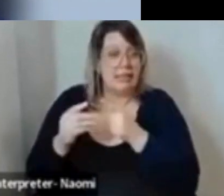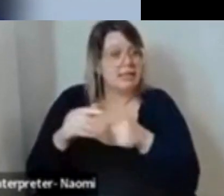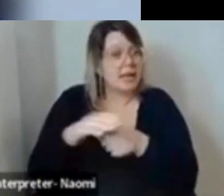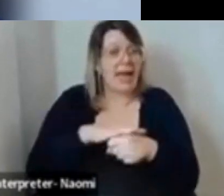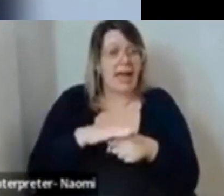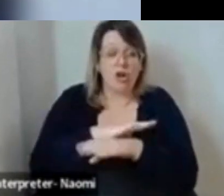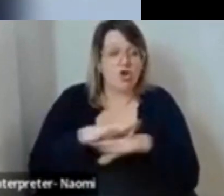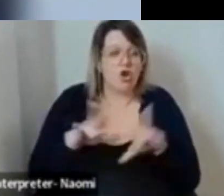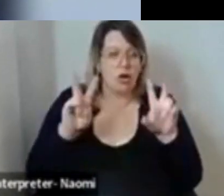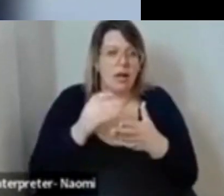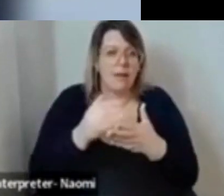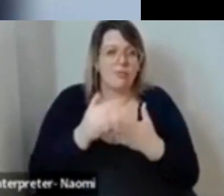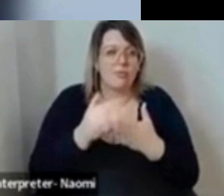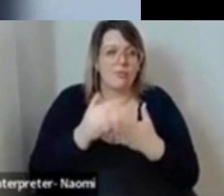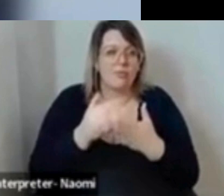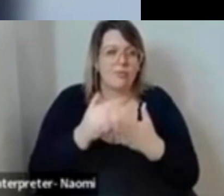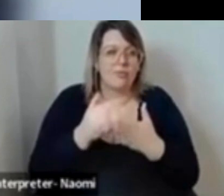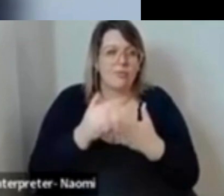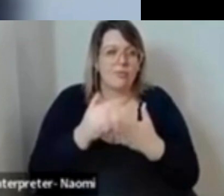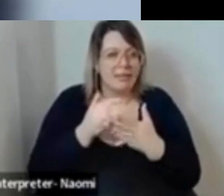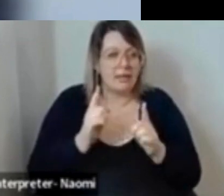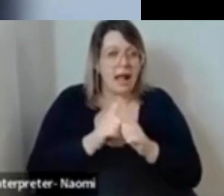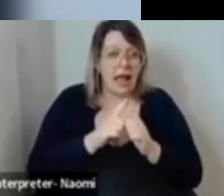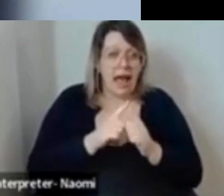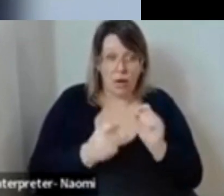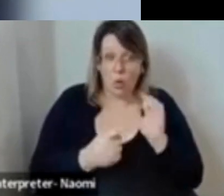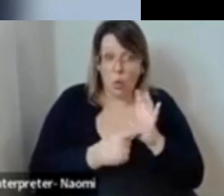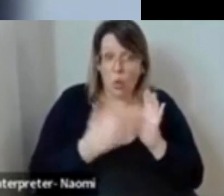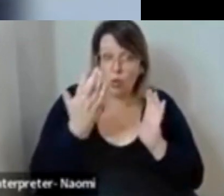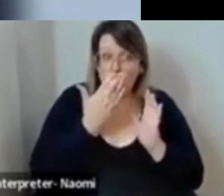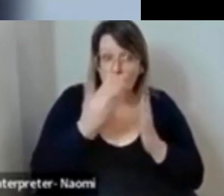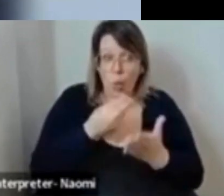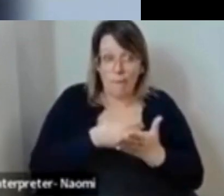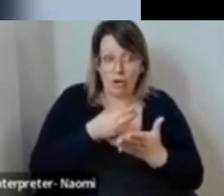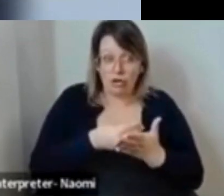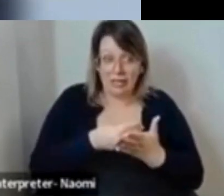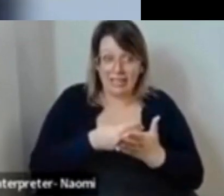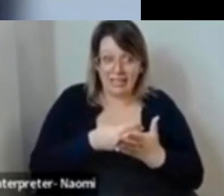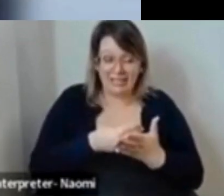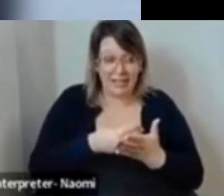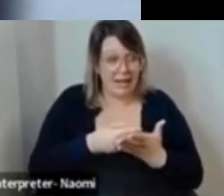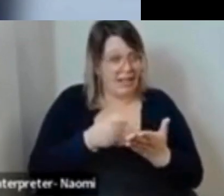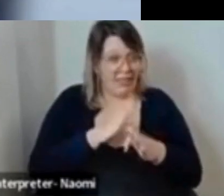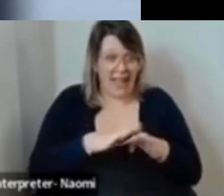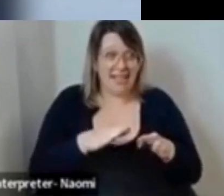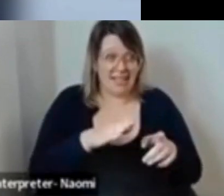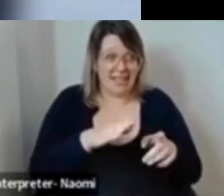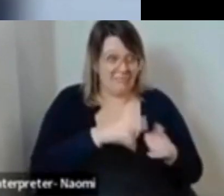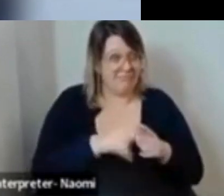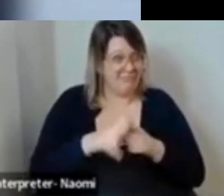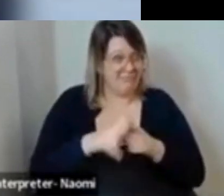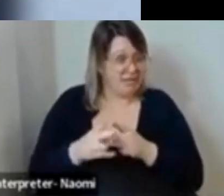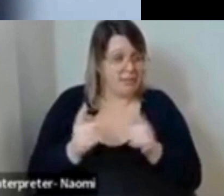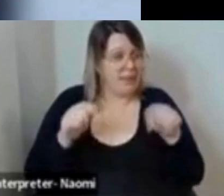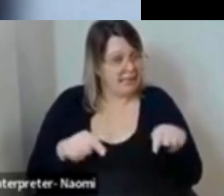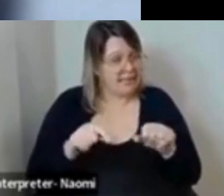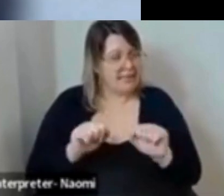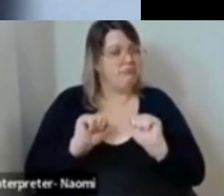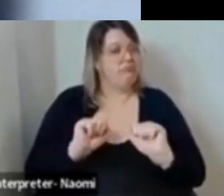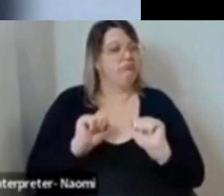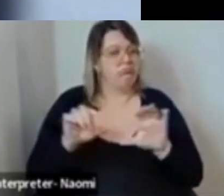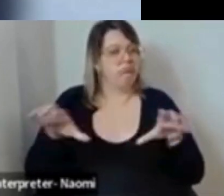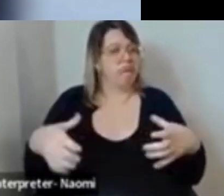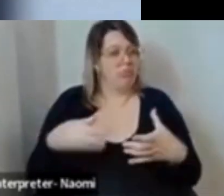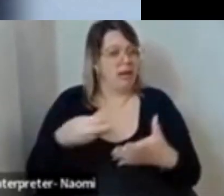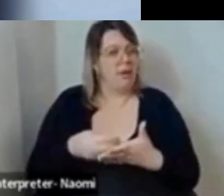the protected budget being the core schools budget. That is language that's in the public domain. We, of course, I completely